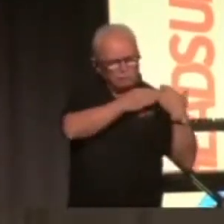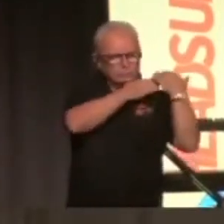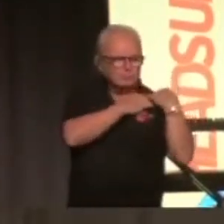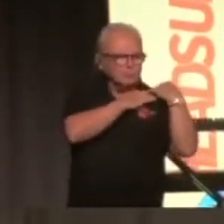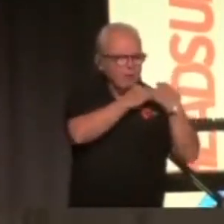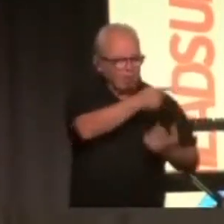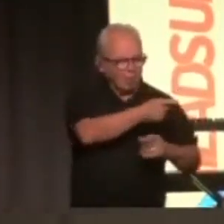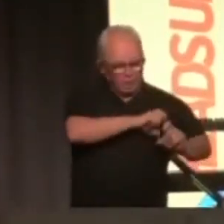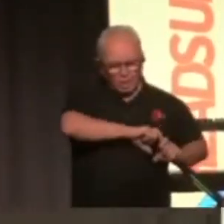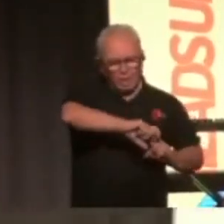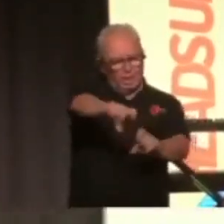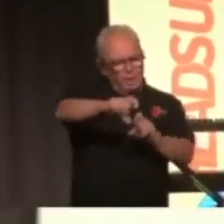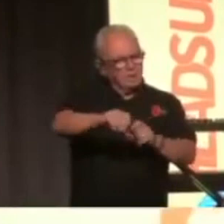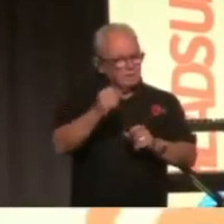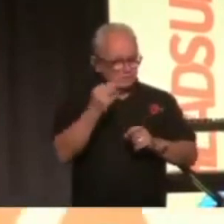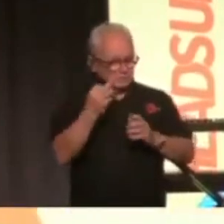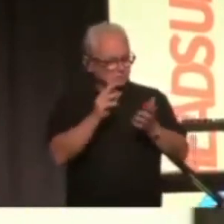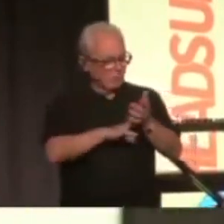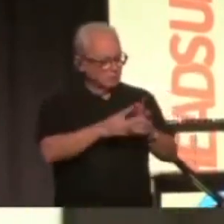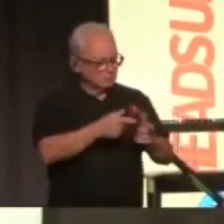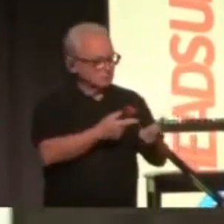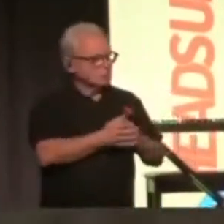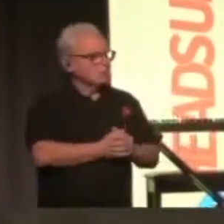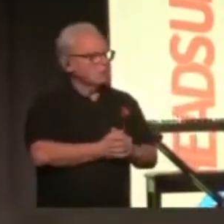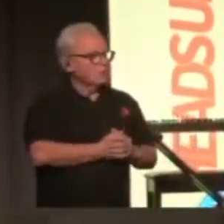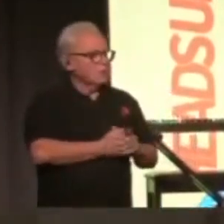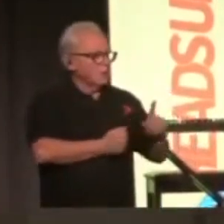Come on. For carrying